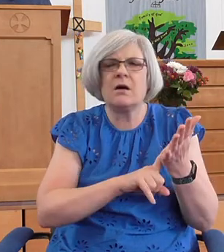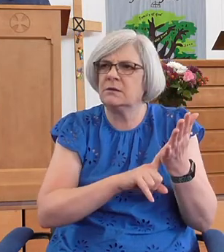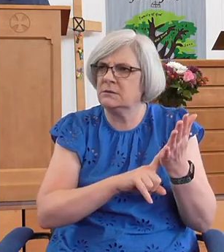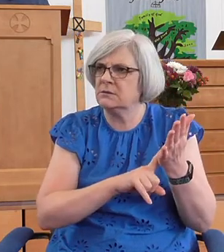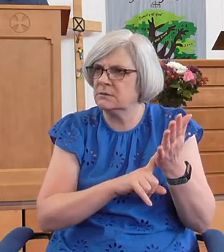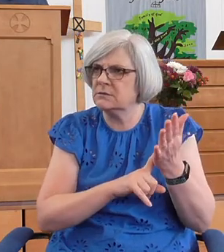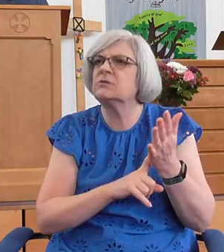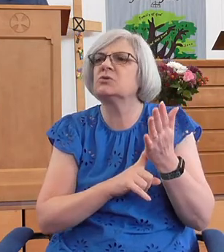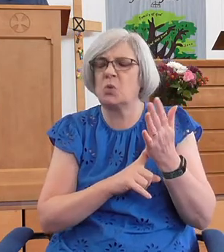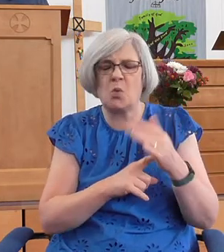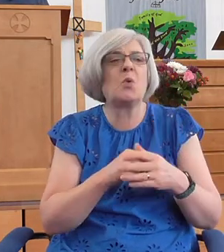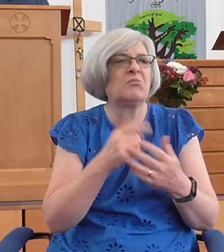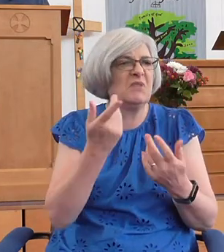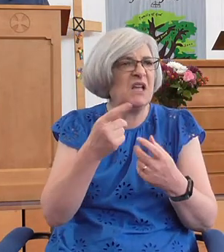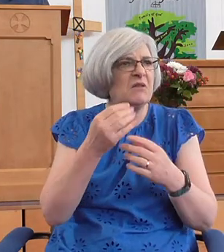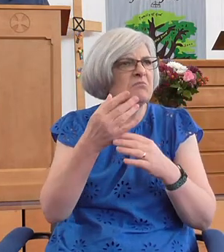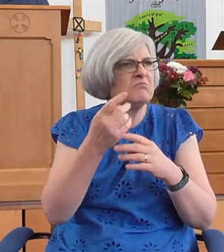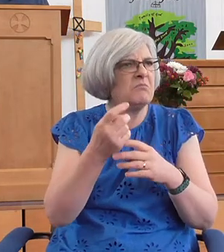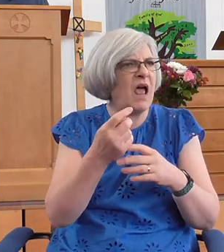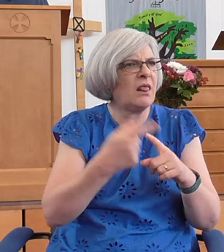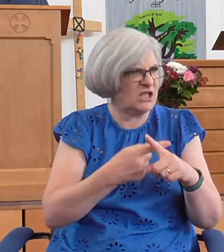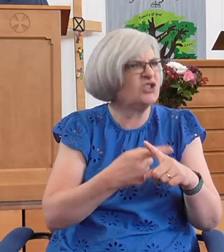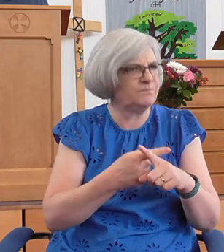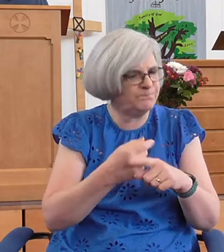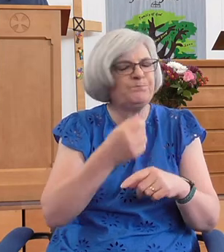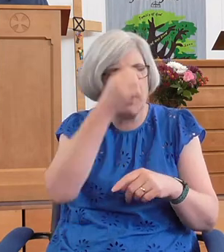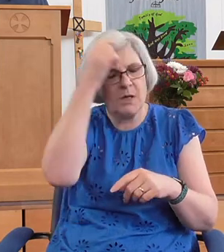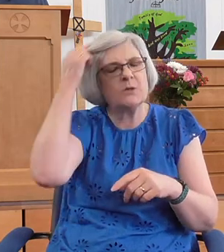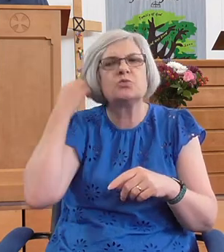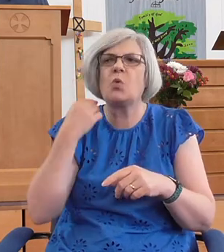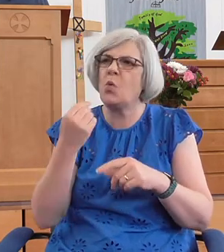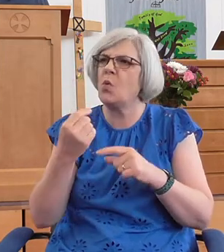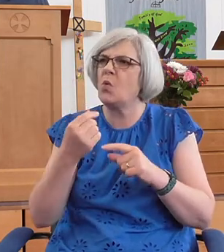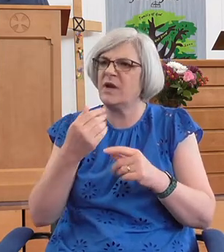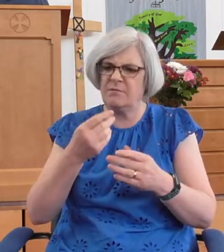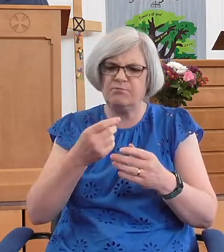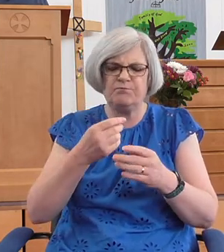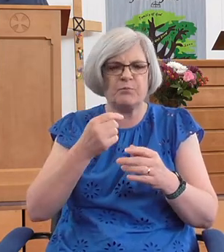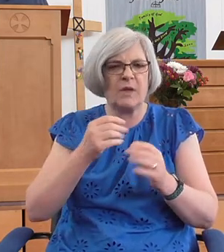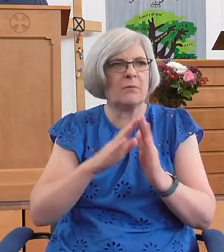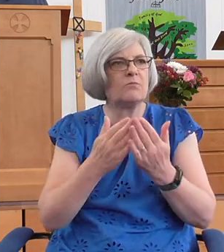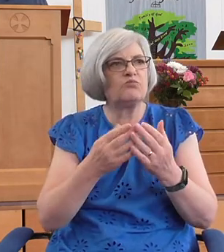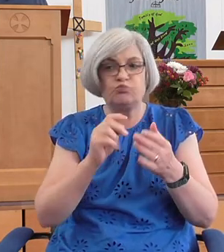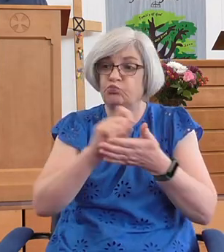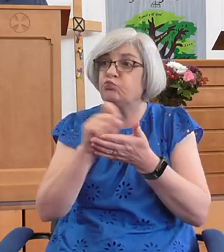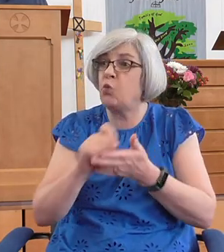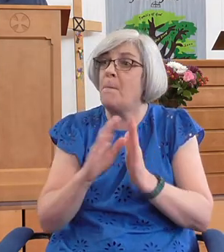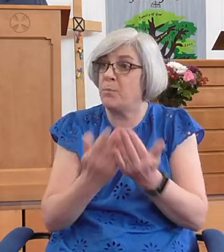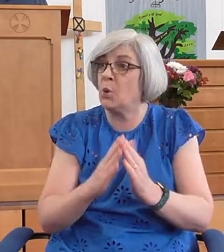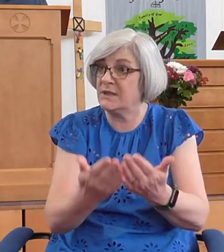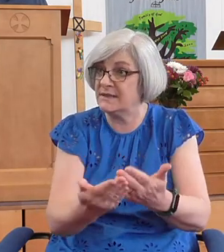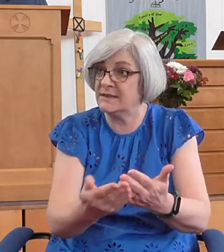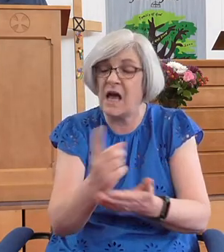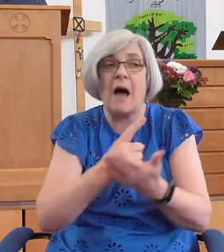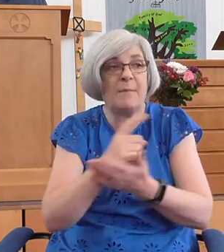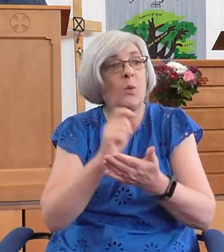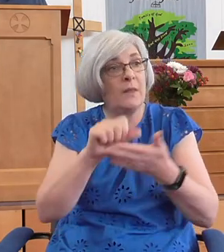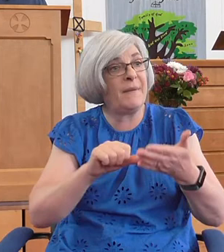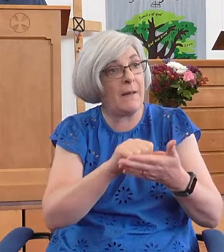Exodus in the Bible Speaks Today series of commentaries, speaks of what he calls